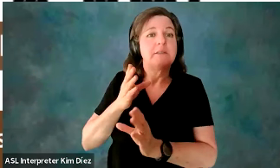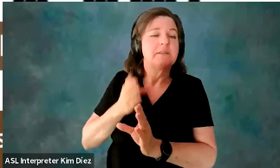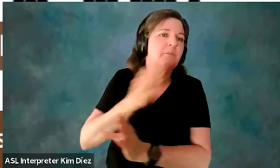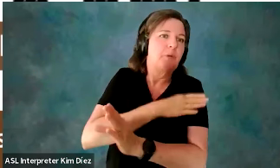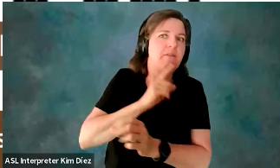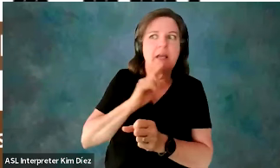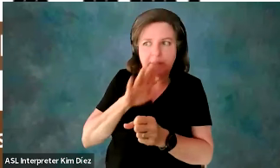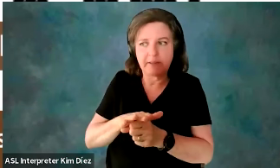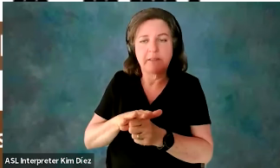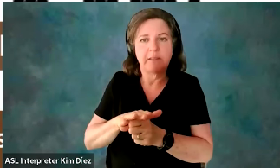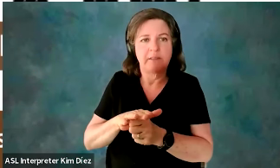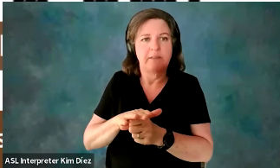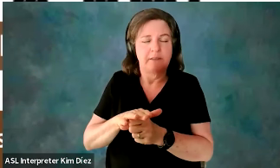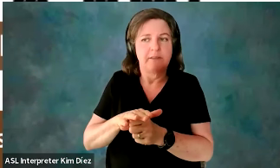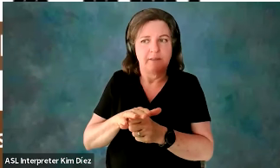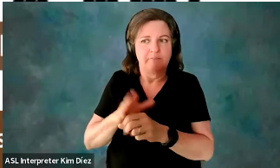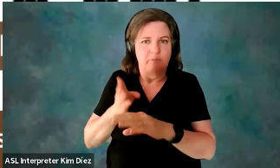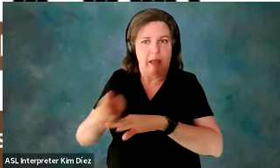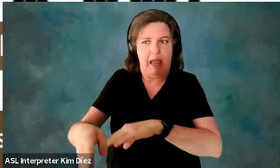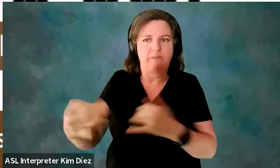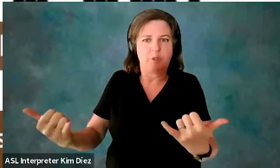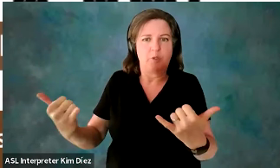we understand if you have to leave us.